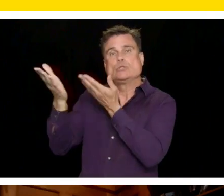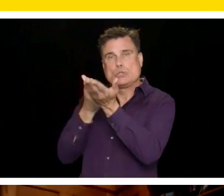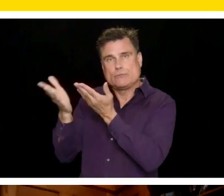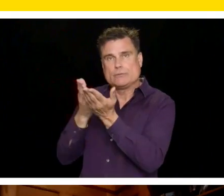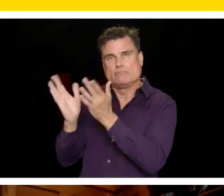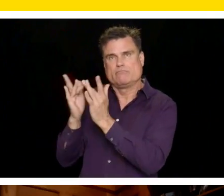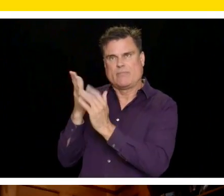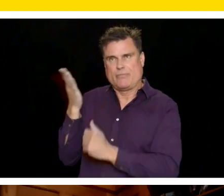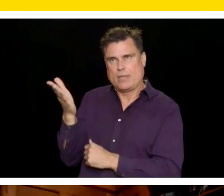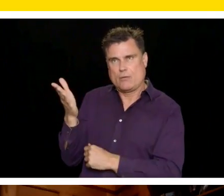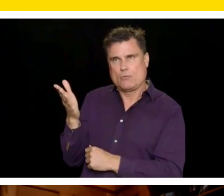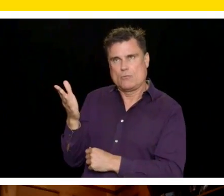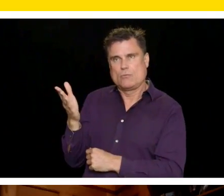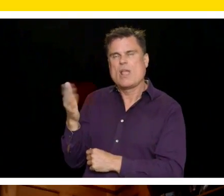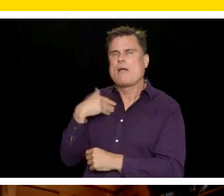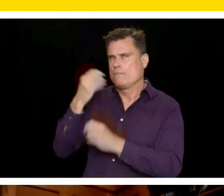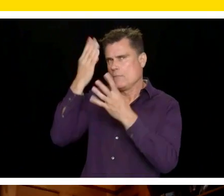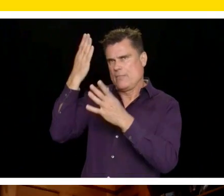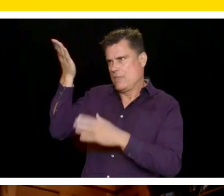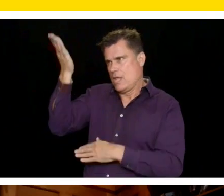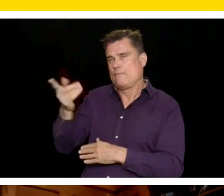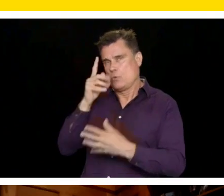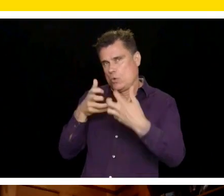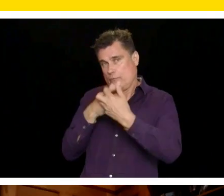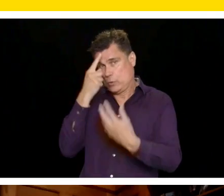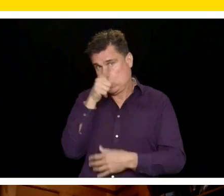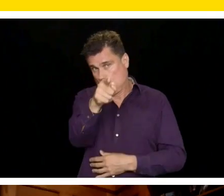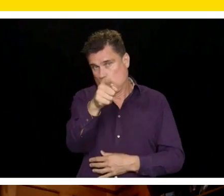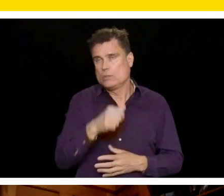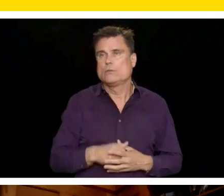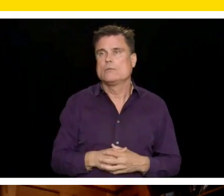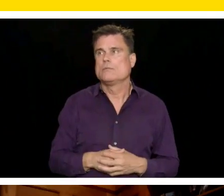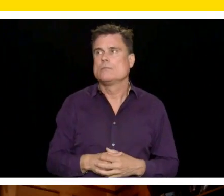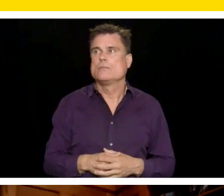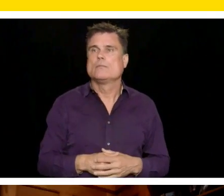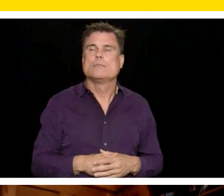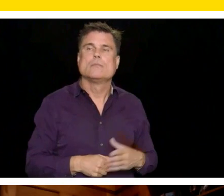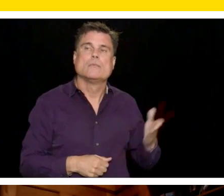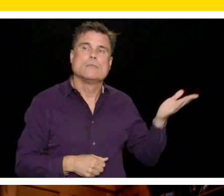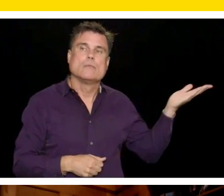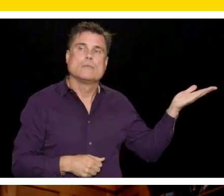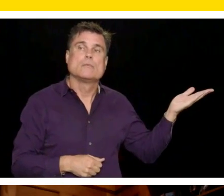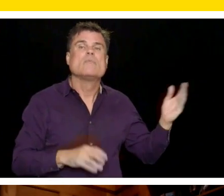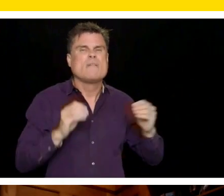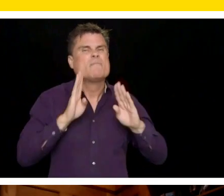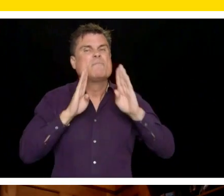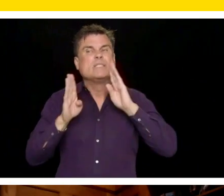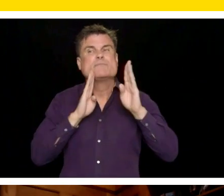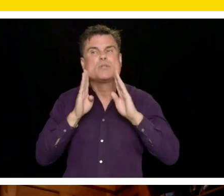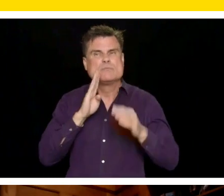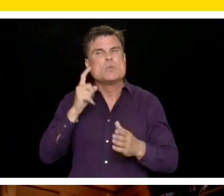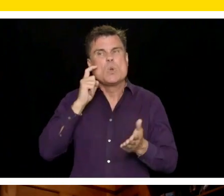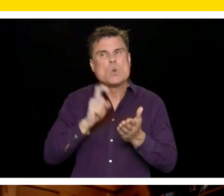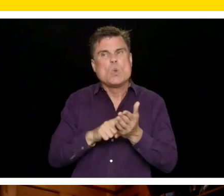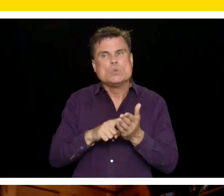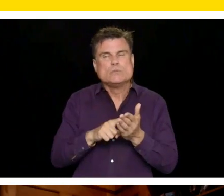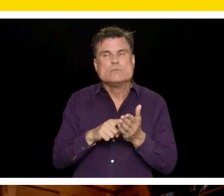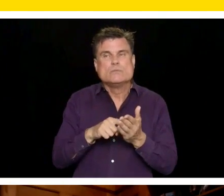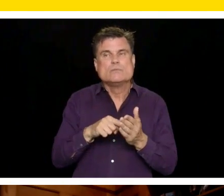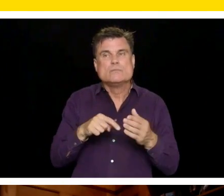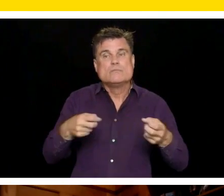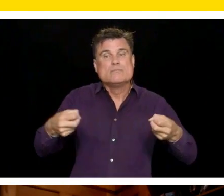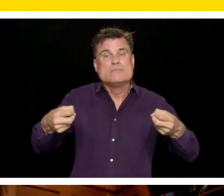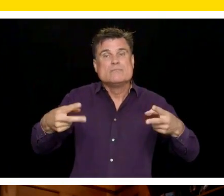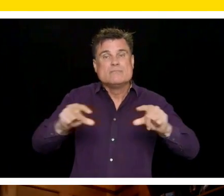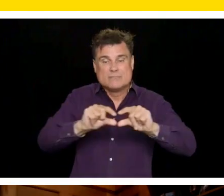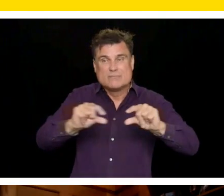the websites have been shared with you a few times. So please, please use those to get more information.